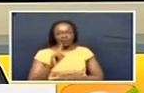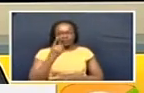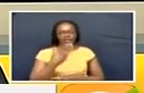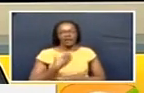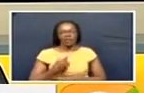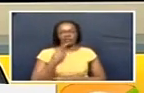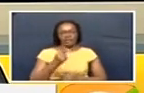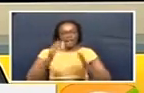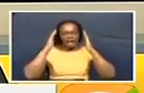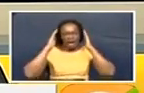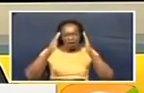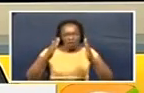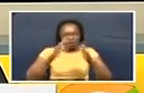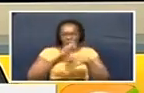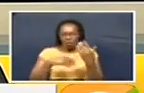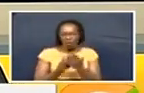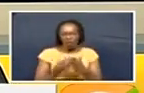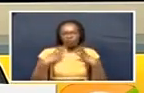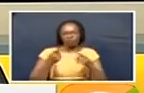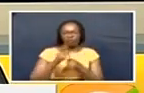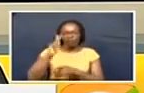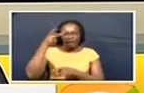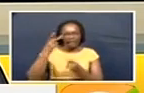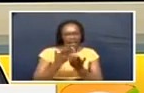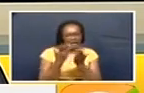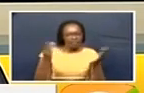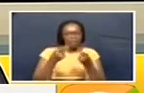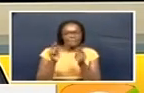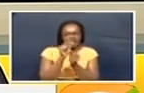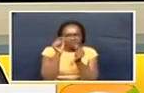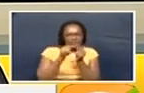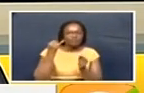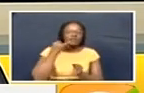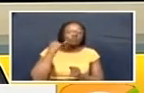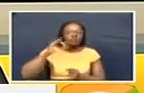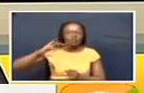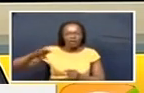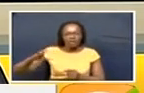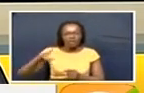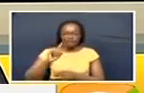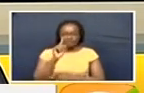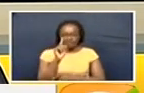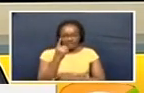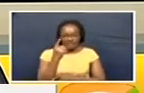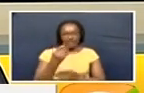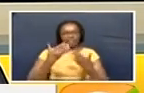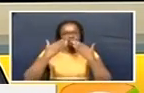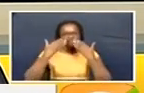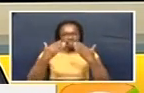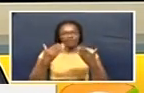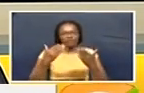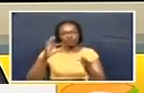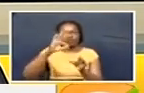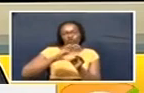hello to all those who are watching me from Kenya, actually, in general, but specifically from Nakuru County. And first of all, thank you for voting for